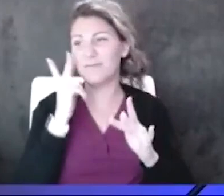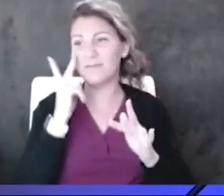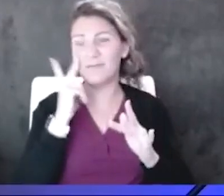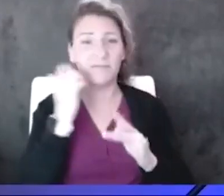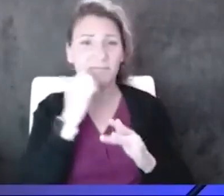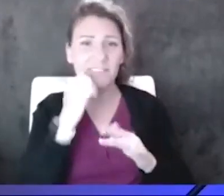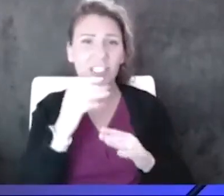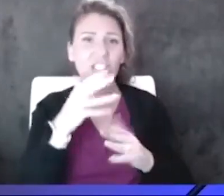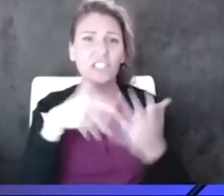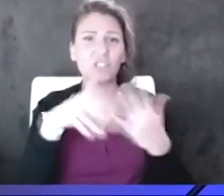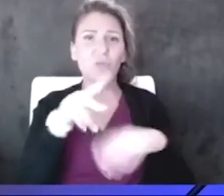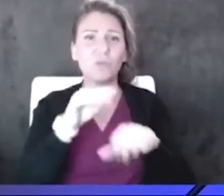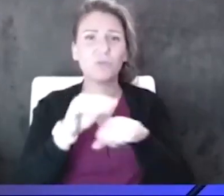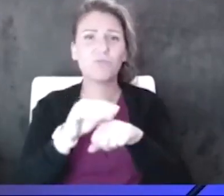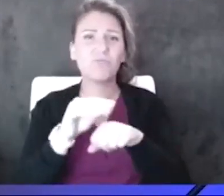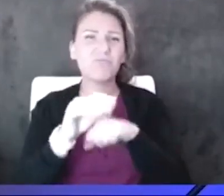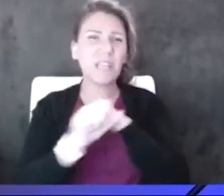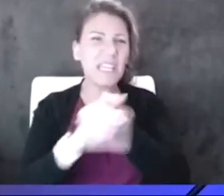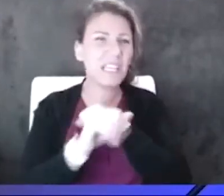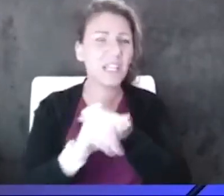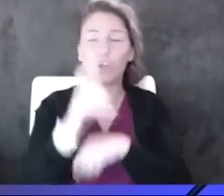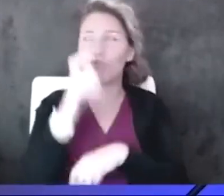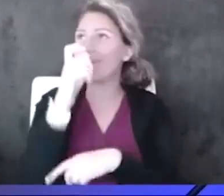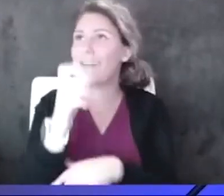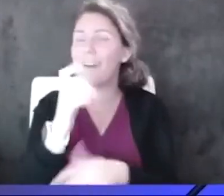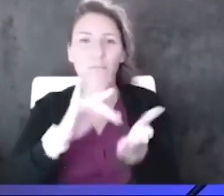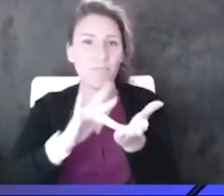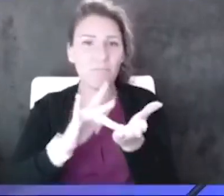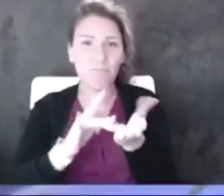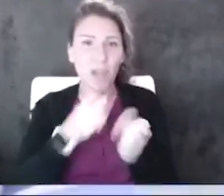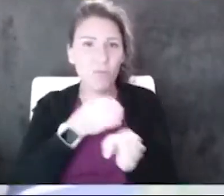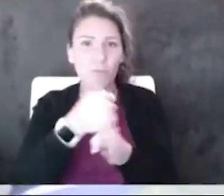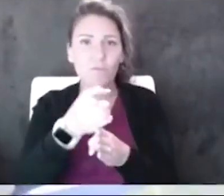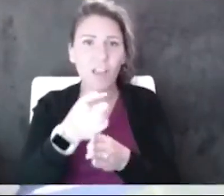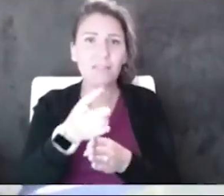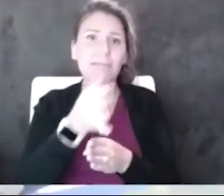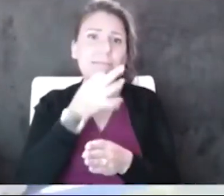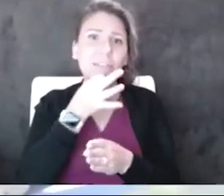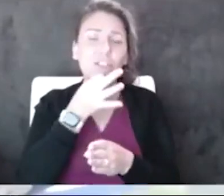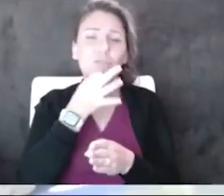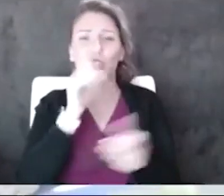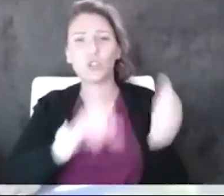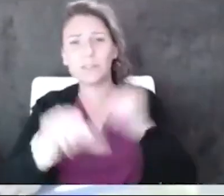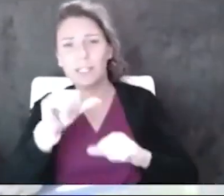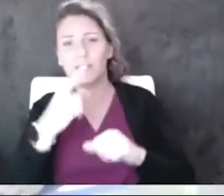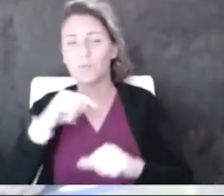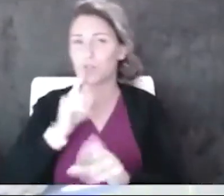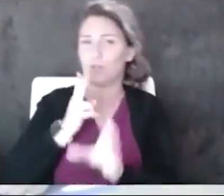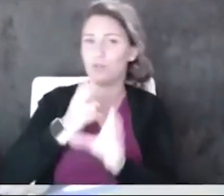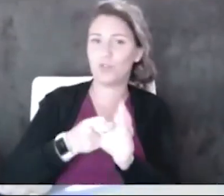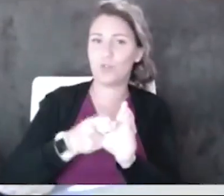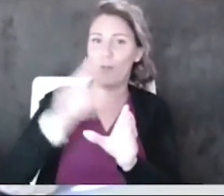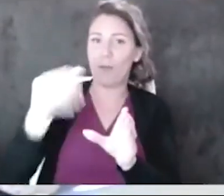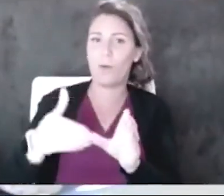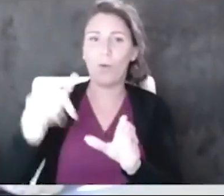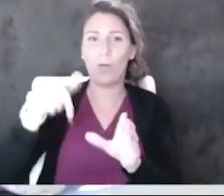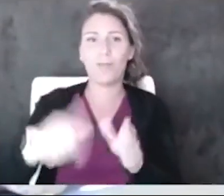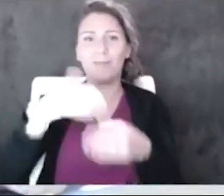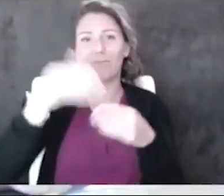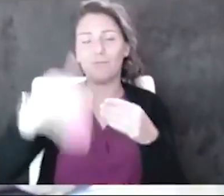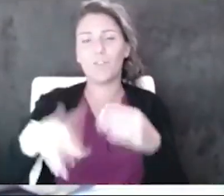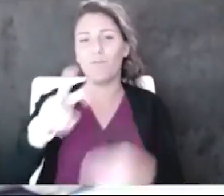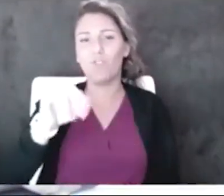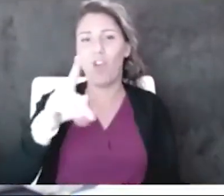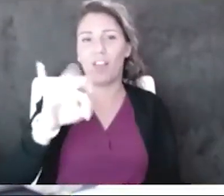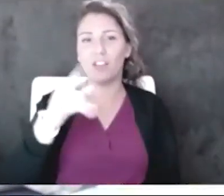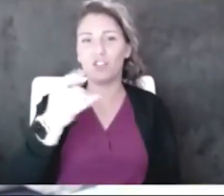people who are not medical professionals or experts or scientists. So tomorrow, we are joined by the host of This Week in Virology. It's a podcast to